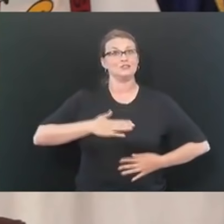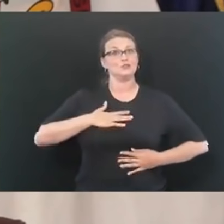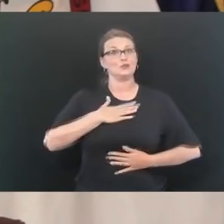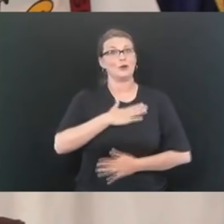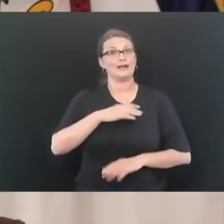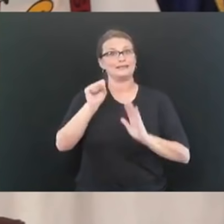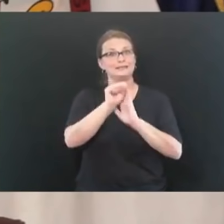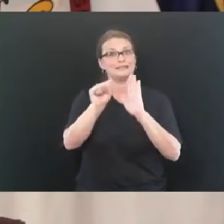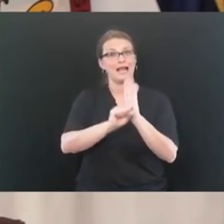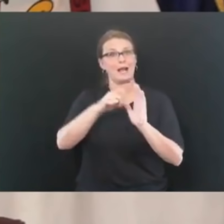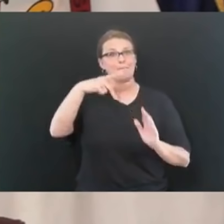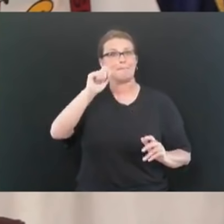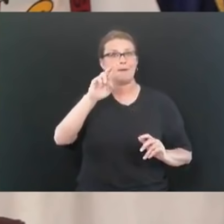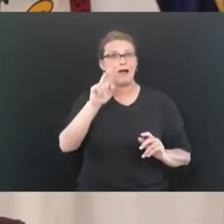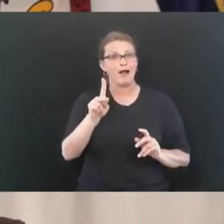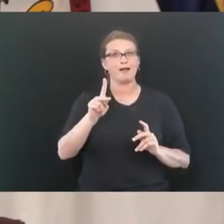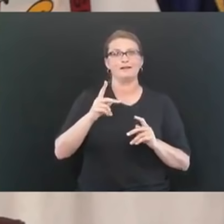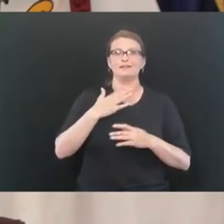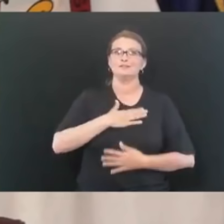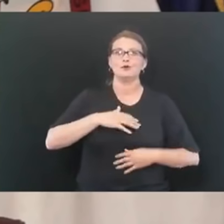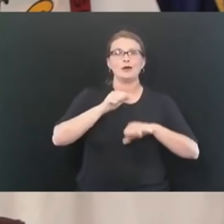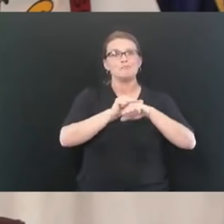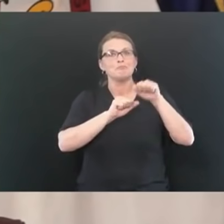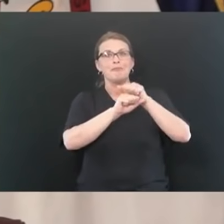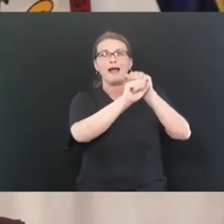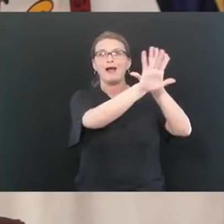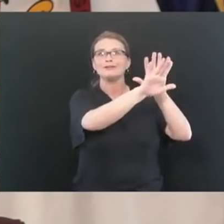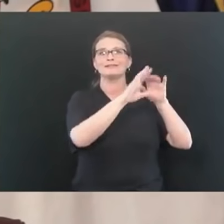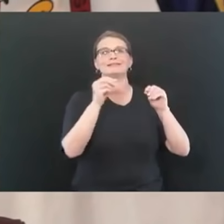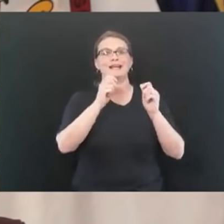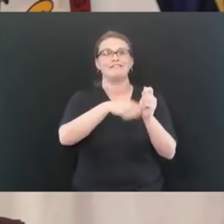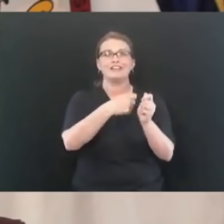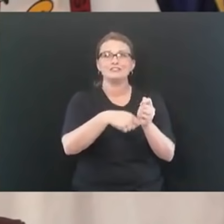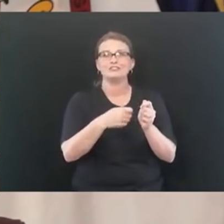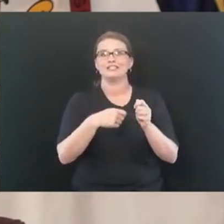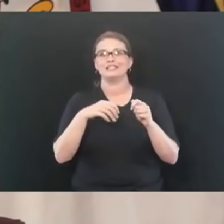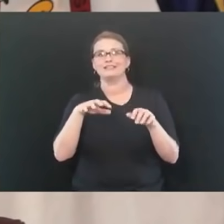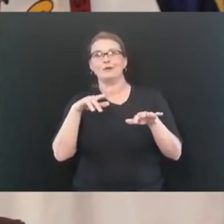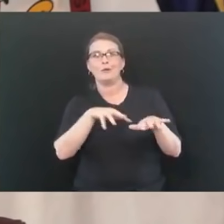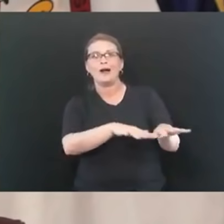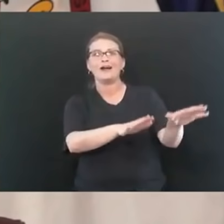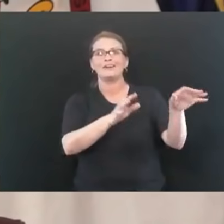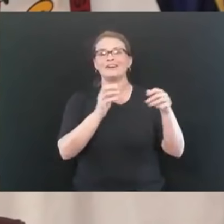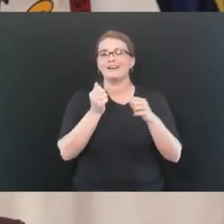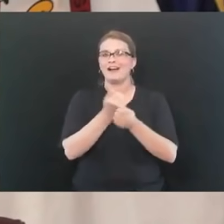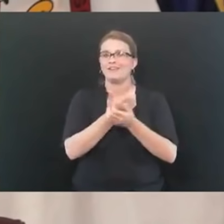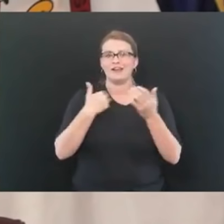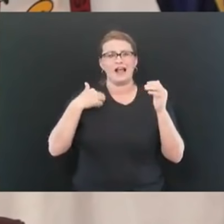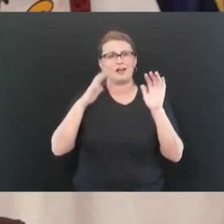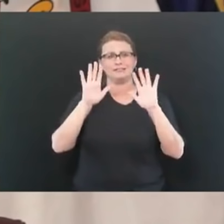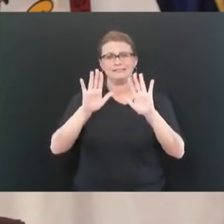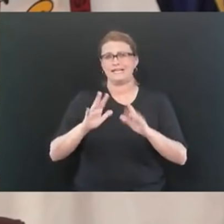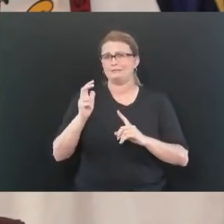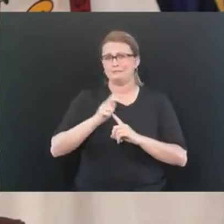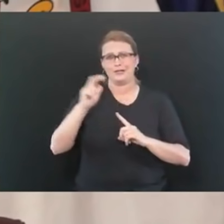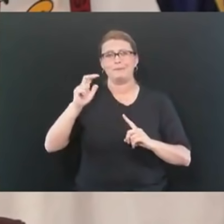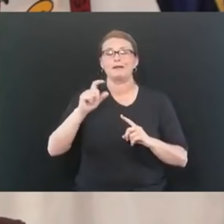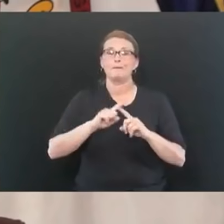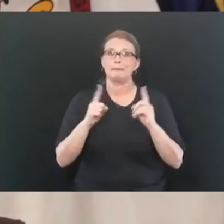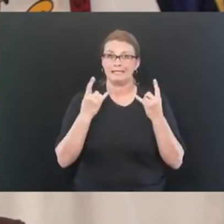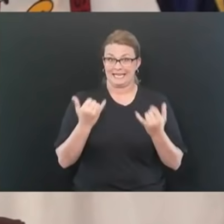wonderful, mountains and streams and all the beauty of this phenomenal state. And right now, all the people that